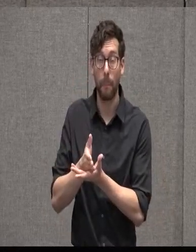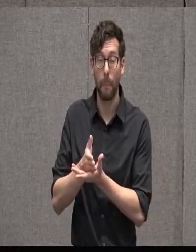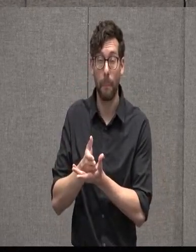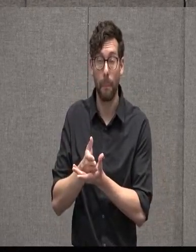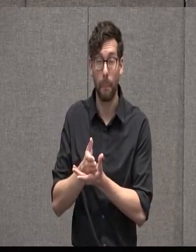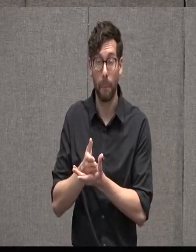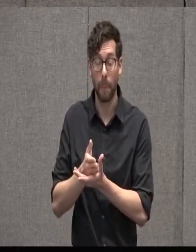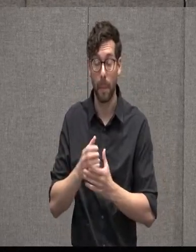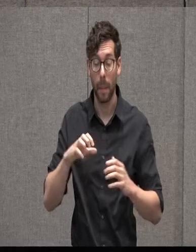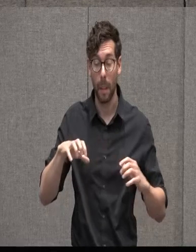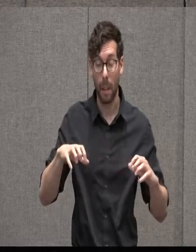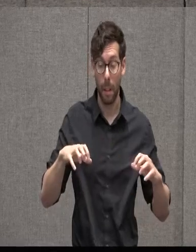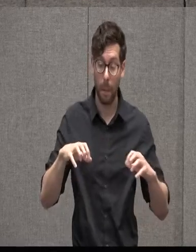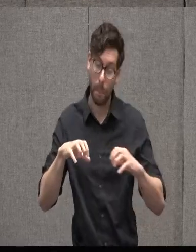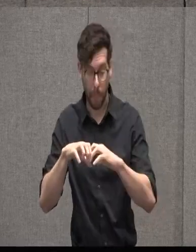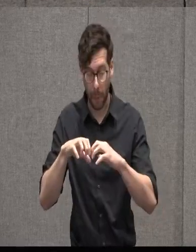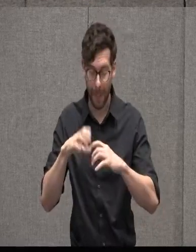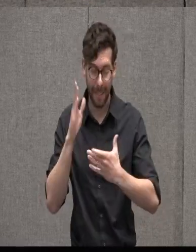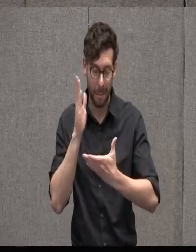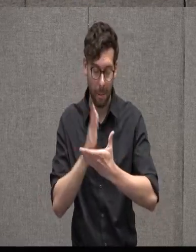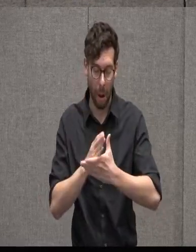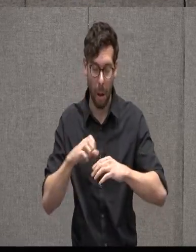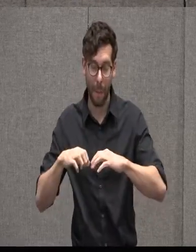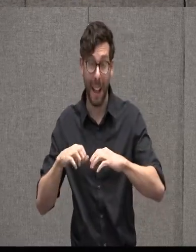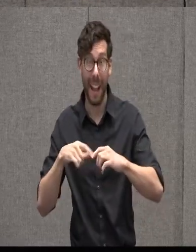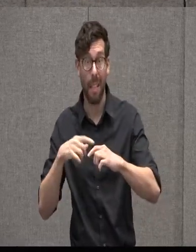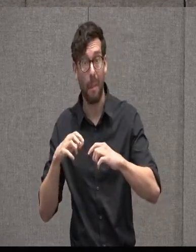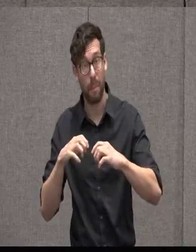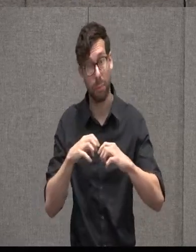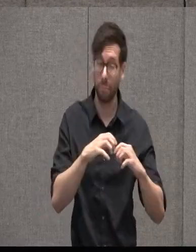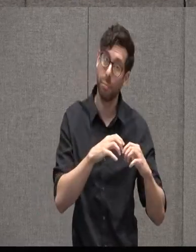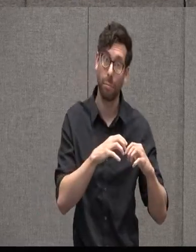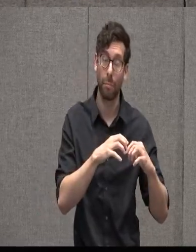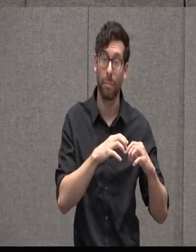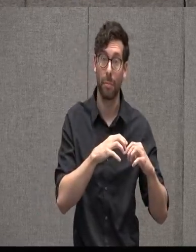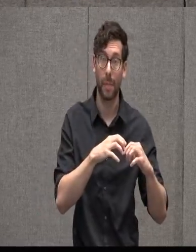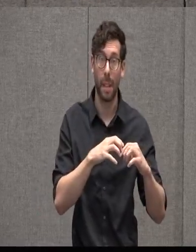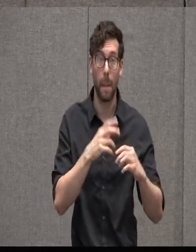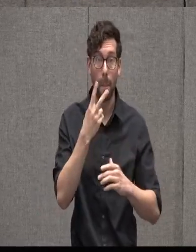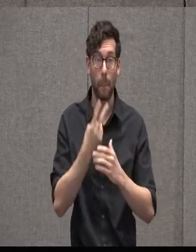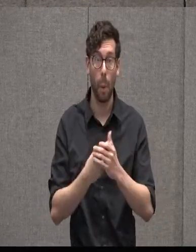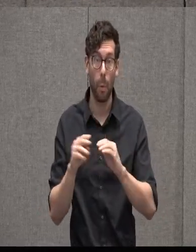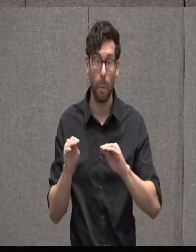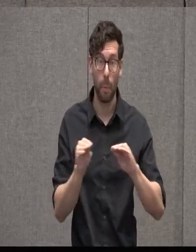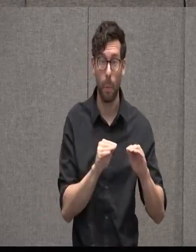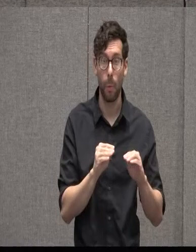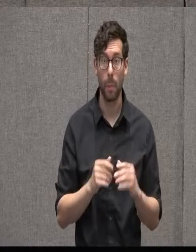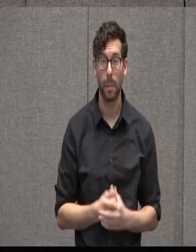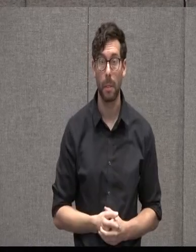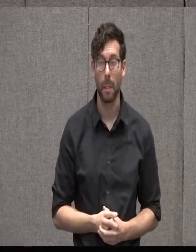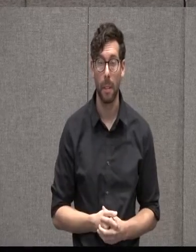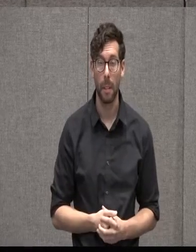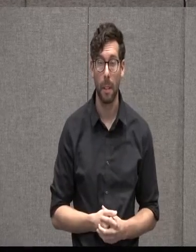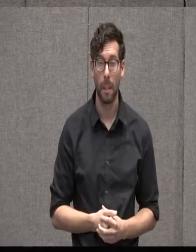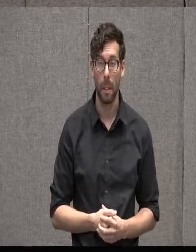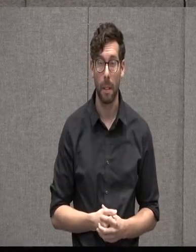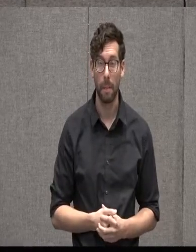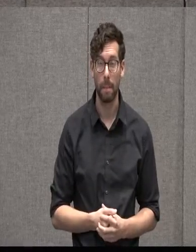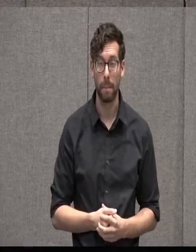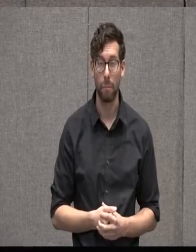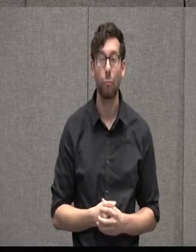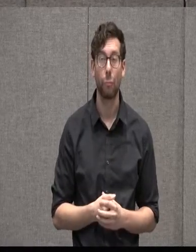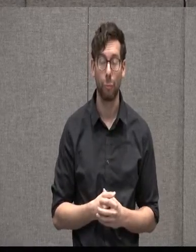it appears that this stopped it, and they moved, for sure this moved in this direction,